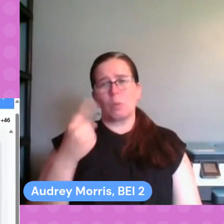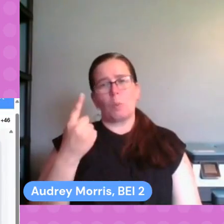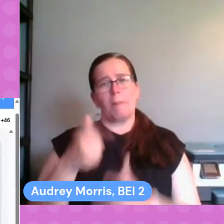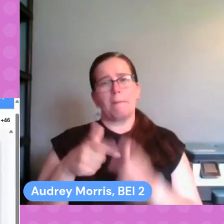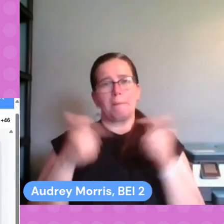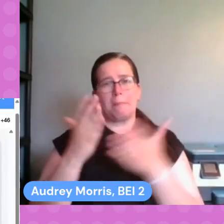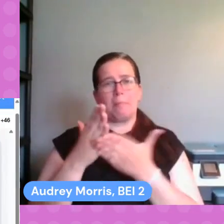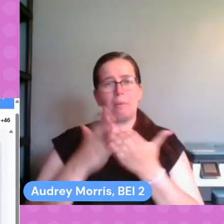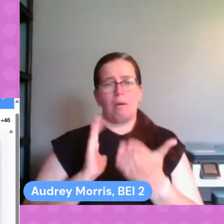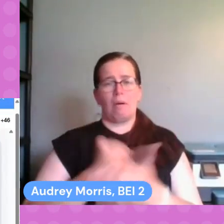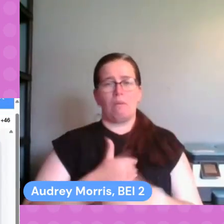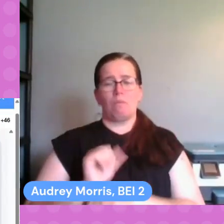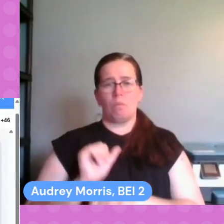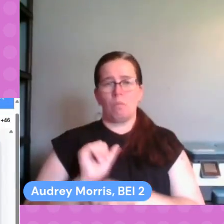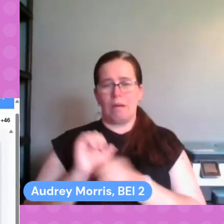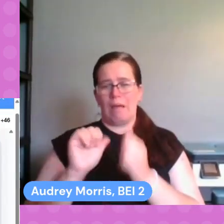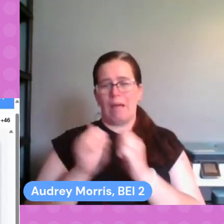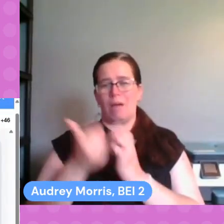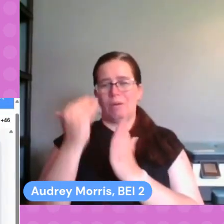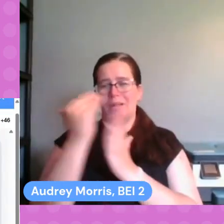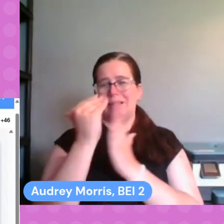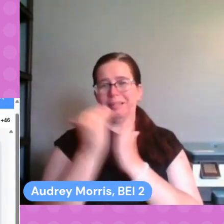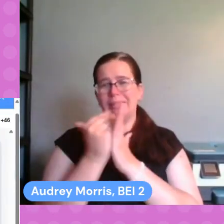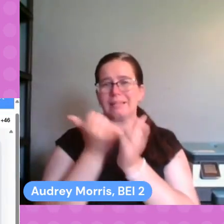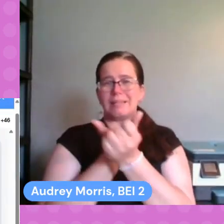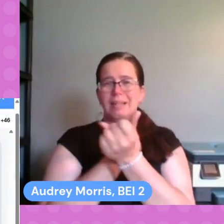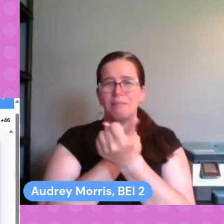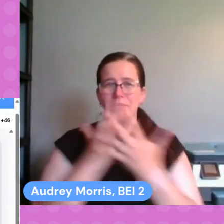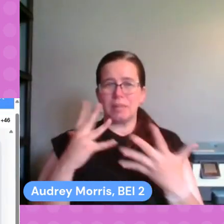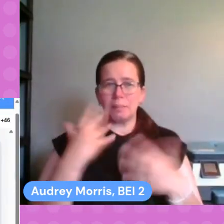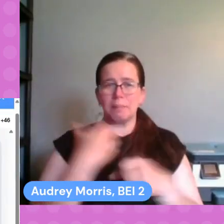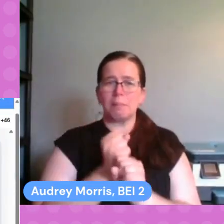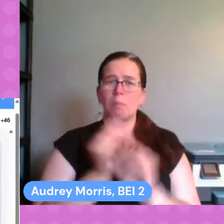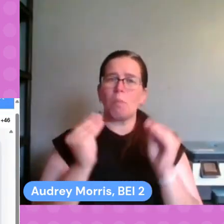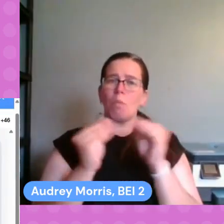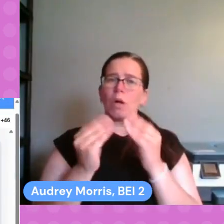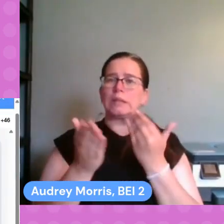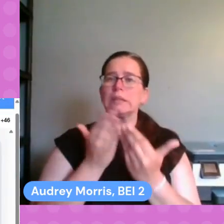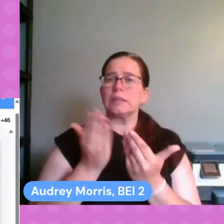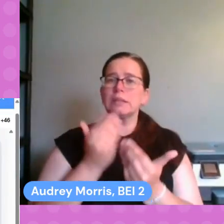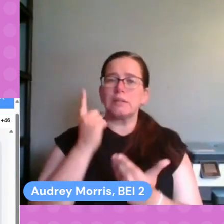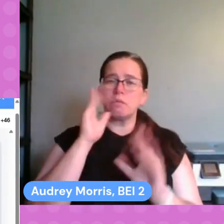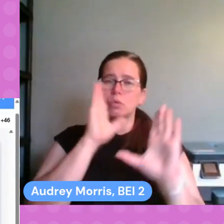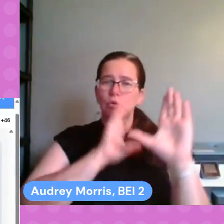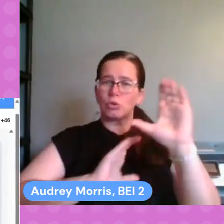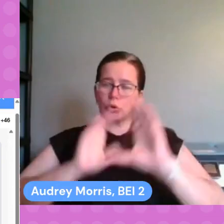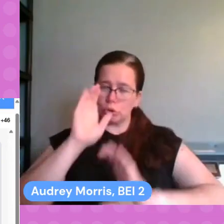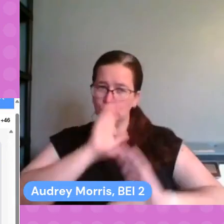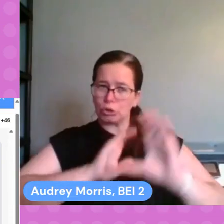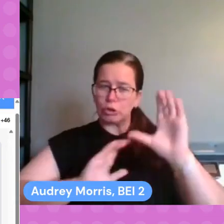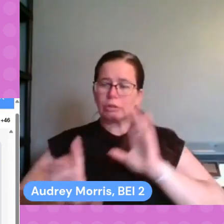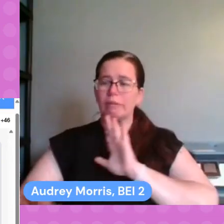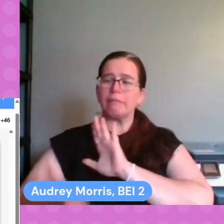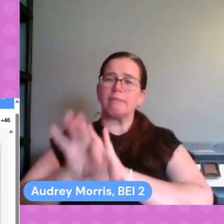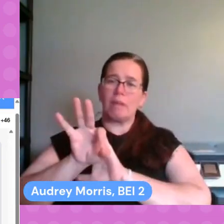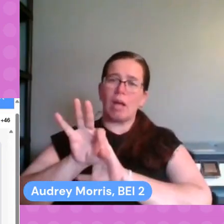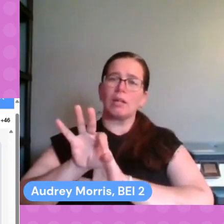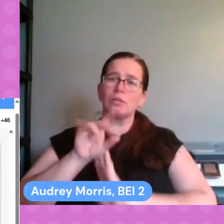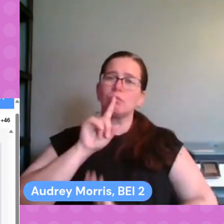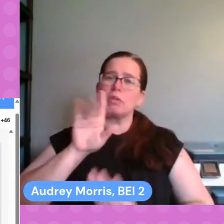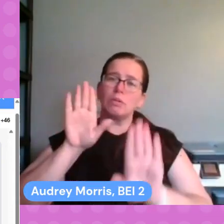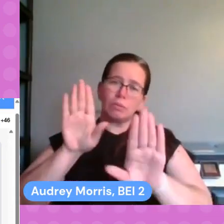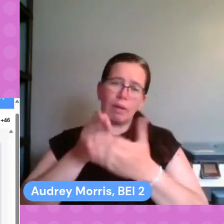to actually index all of that work and just make it more searchable for the community so that you can find those really great